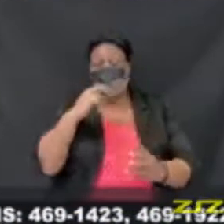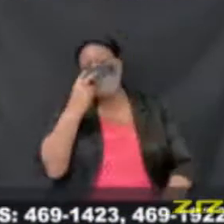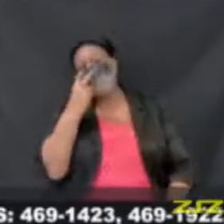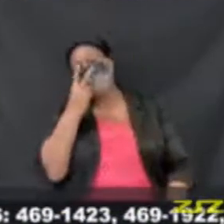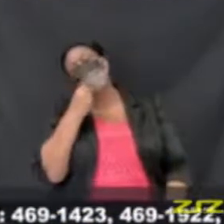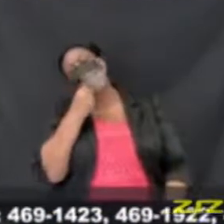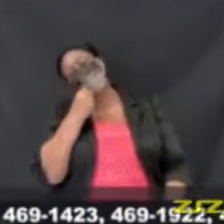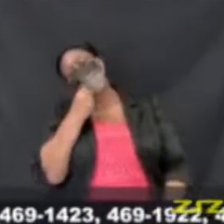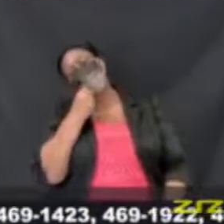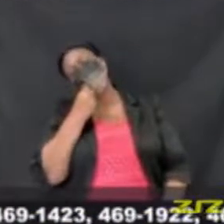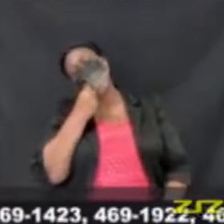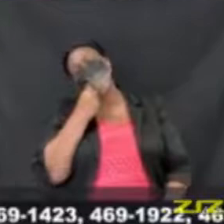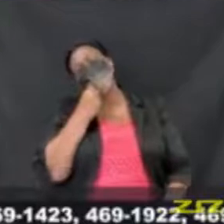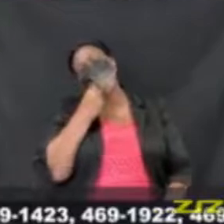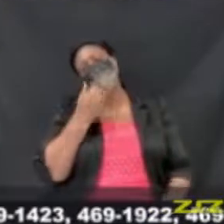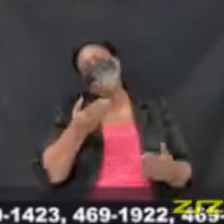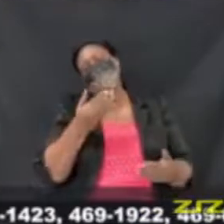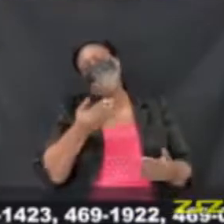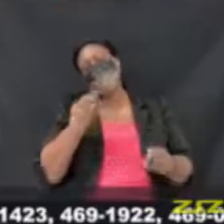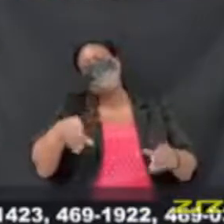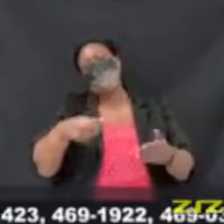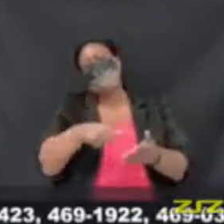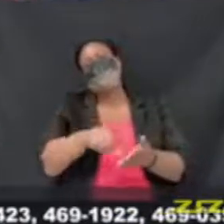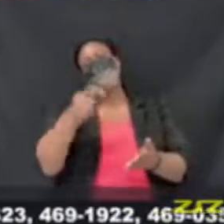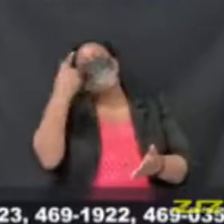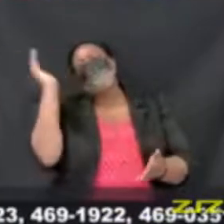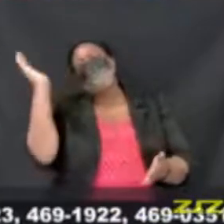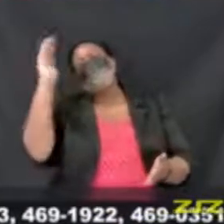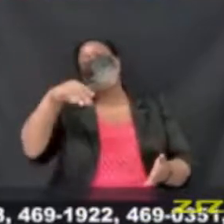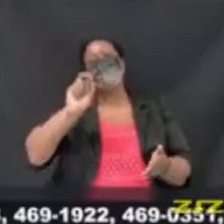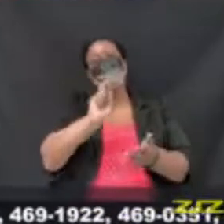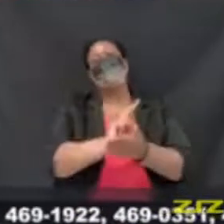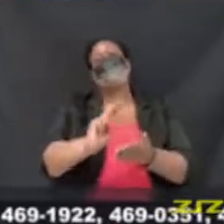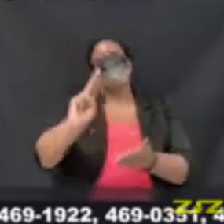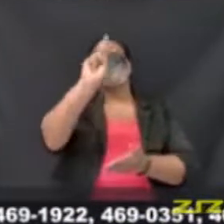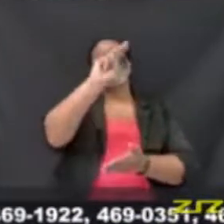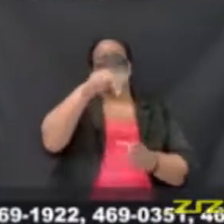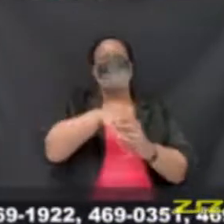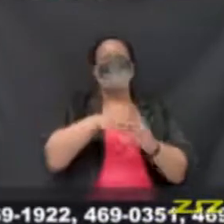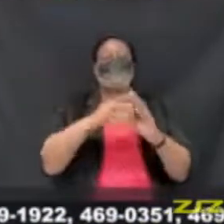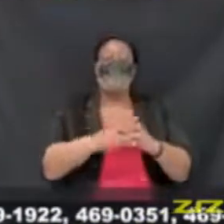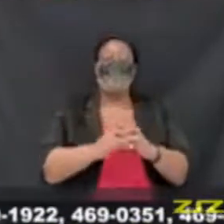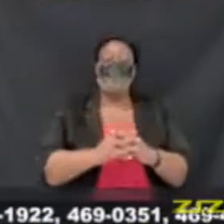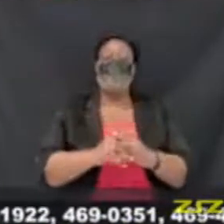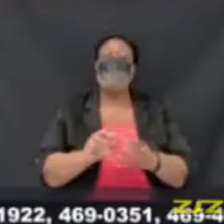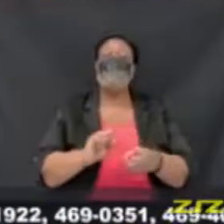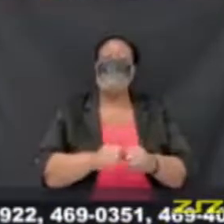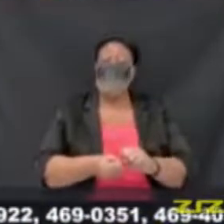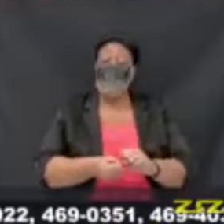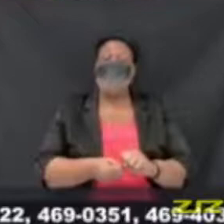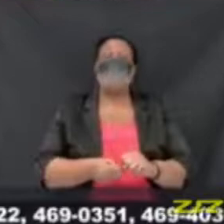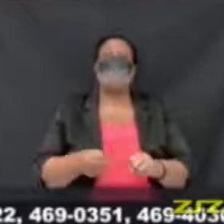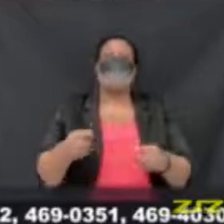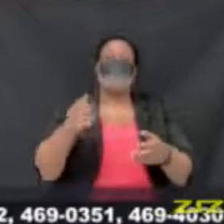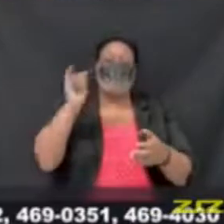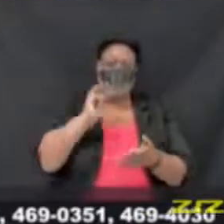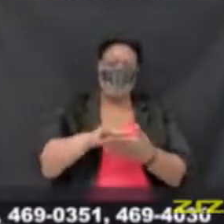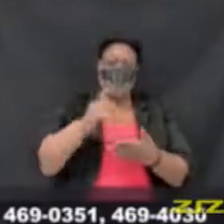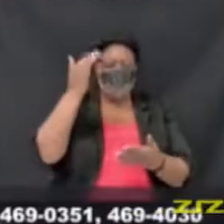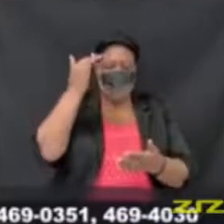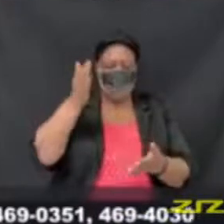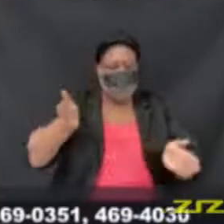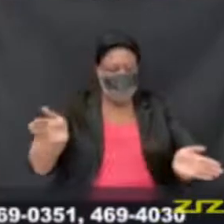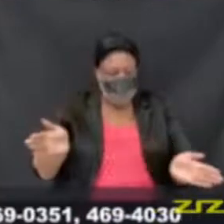being vaccinated to be a team player, because you can affect your other teammates and also affect